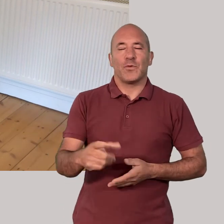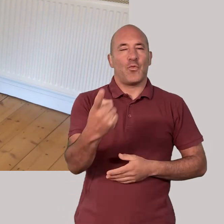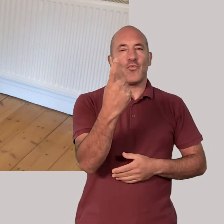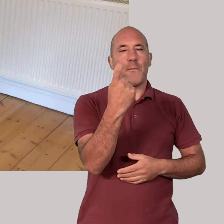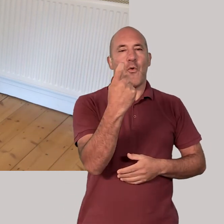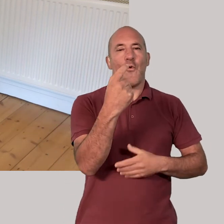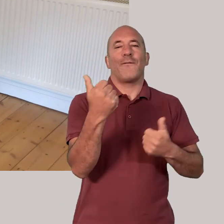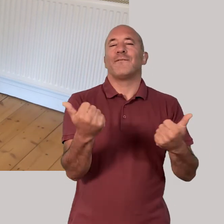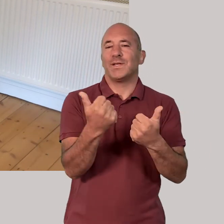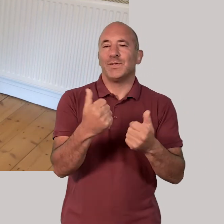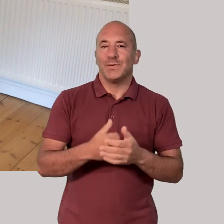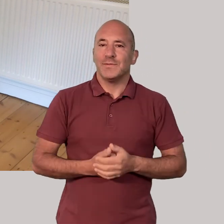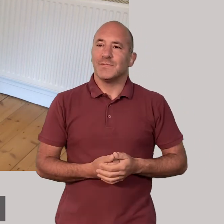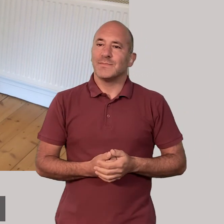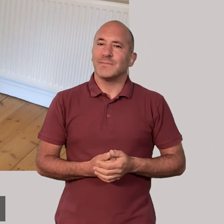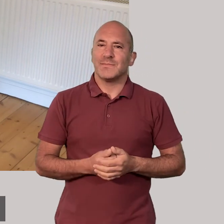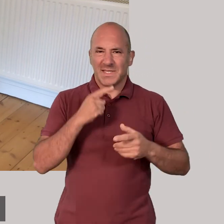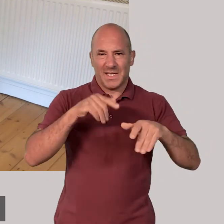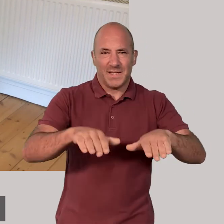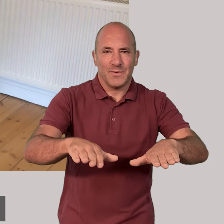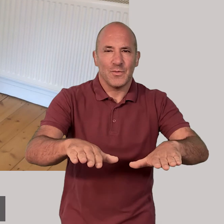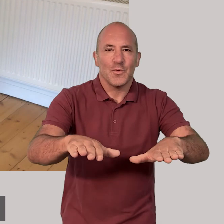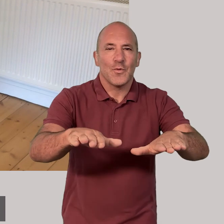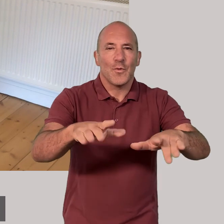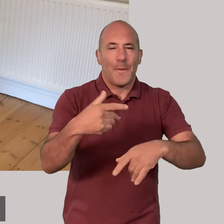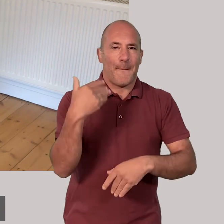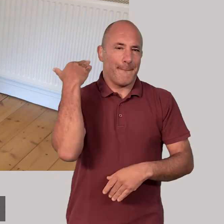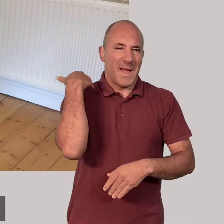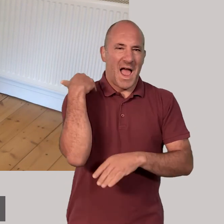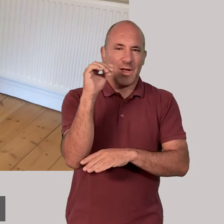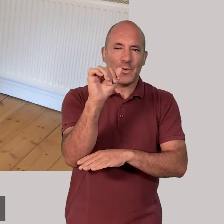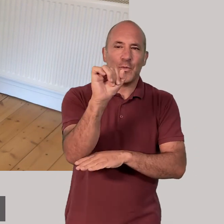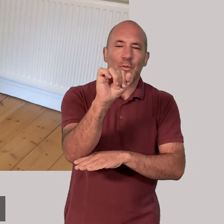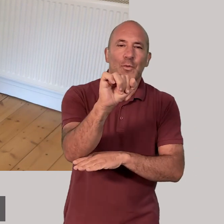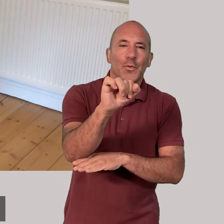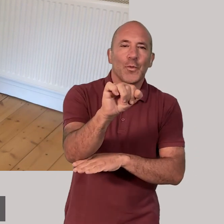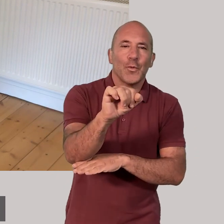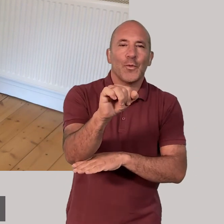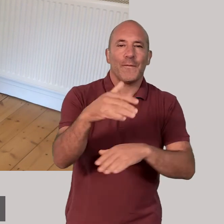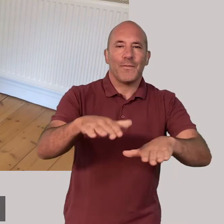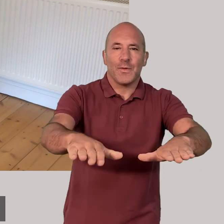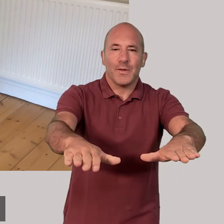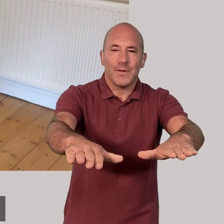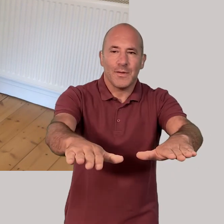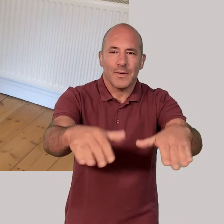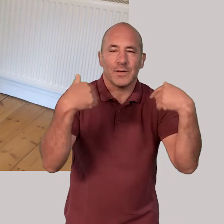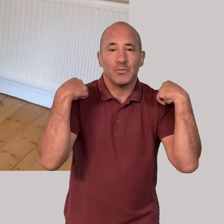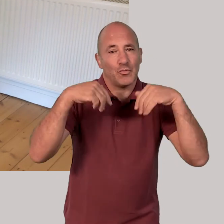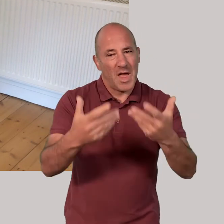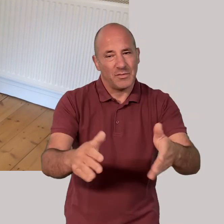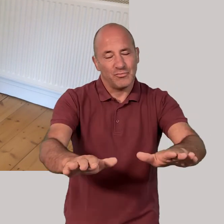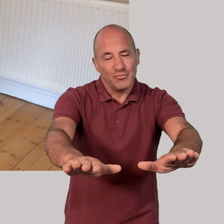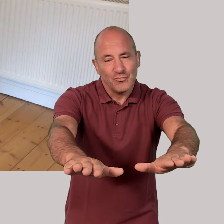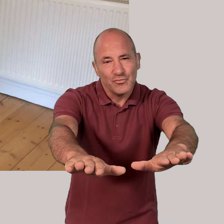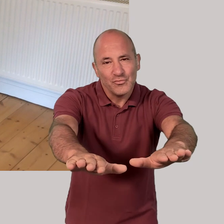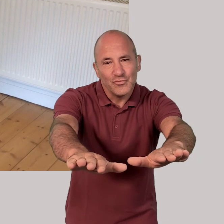And one more to finish. See how long you can keep your back as your arms come forwards and you relax